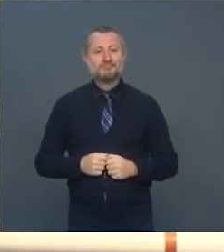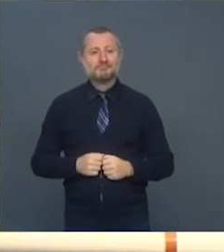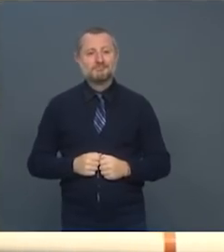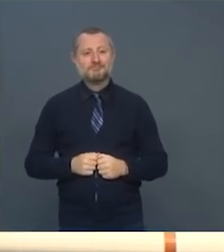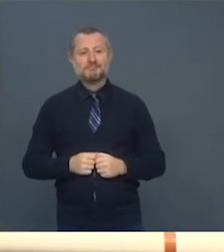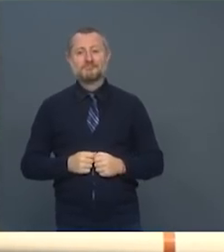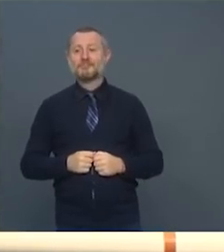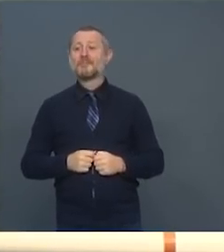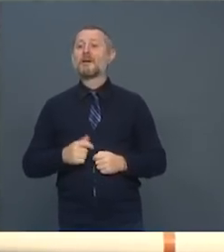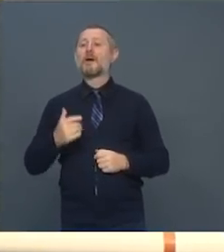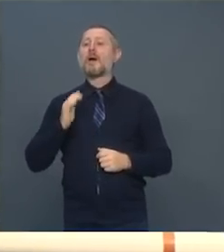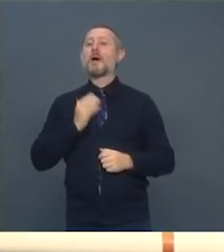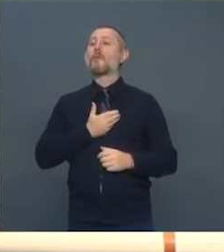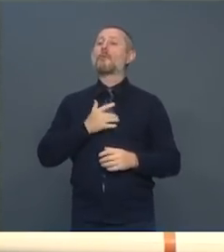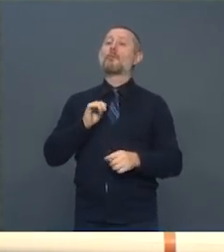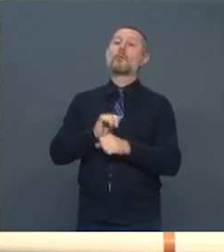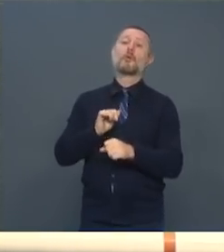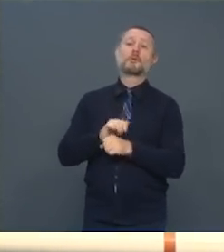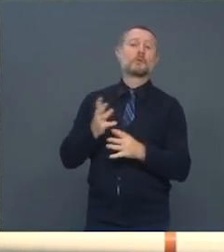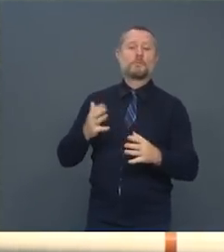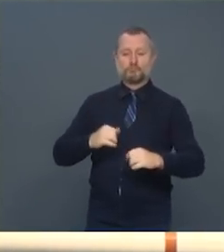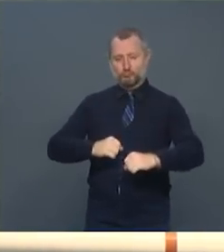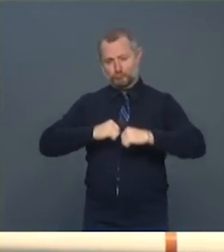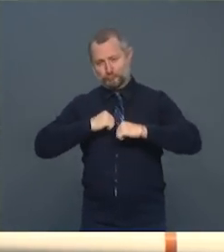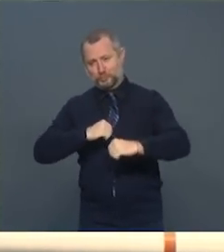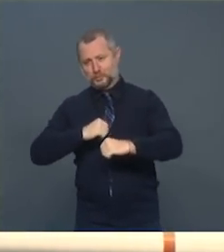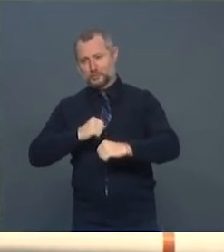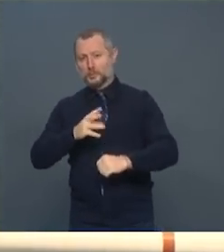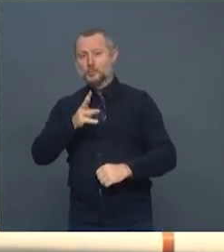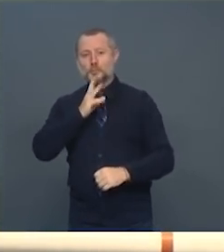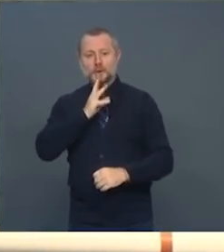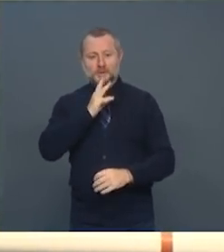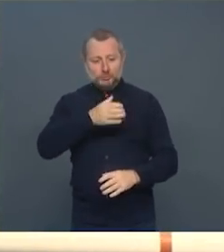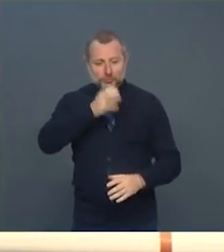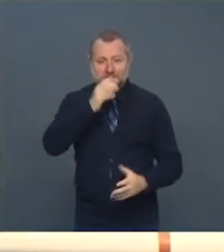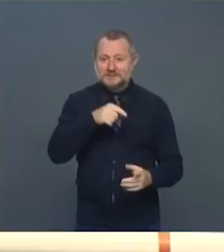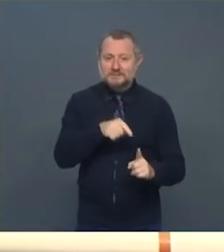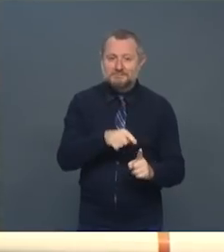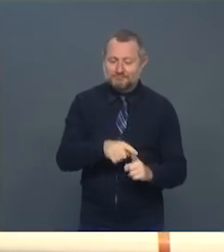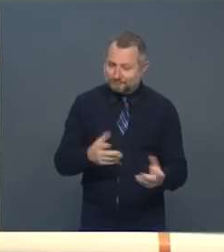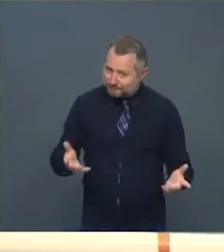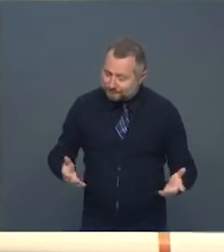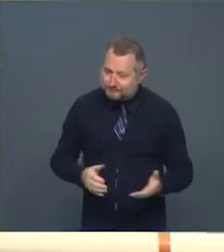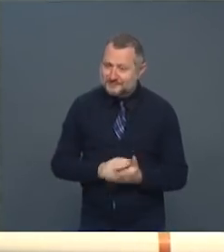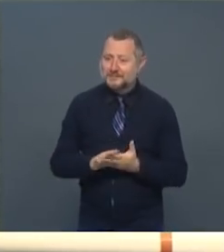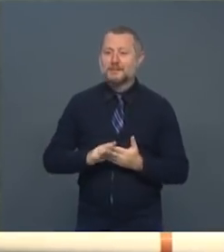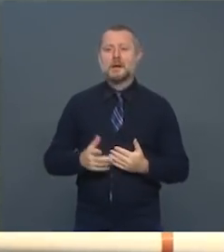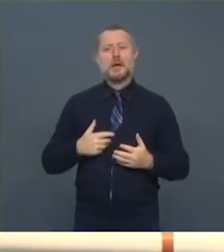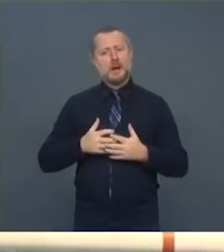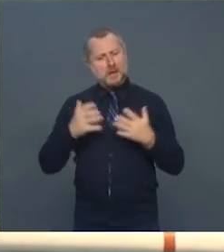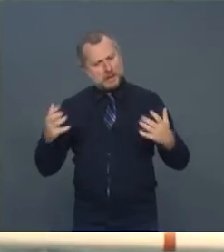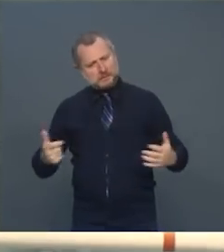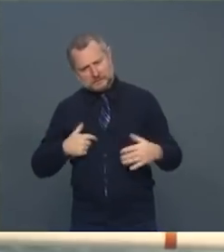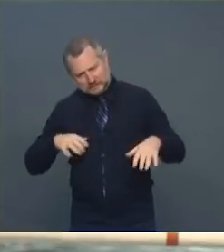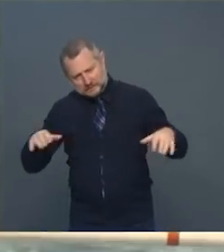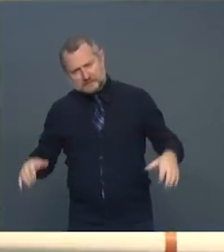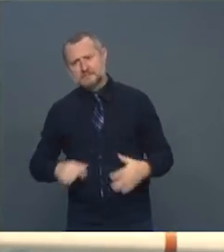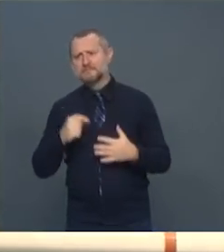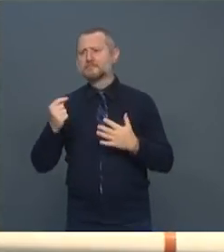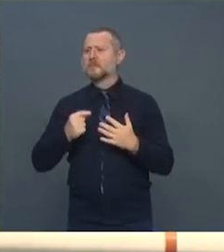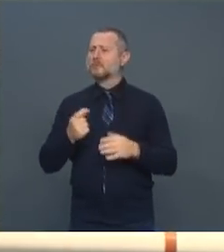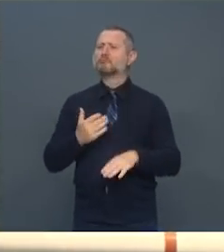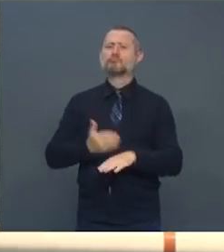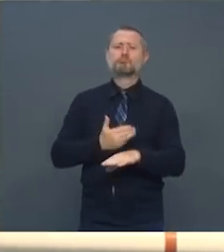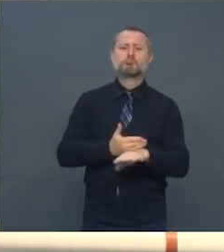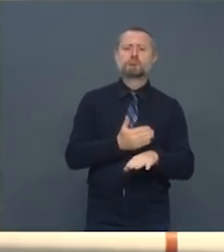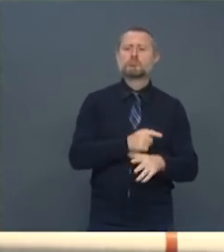The work on protecting our drinking water supplies and the incredible amount of energy that's gone into restoring